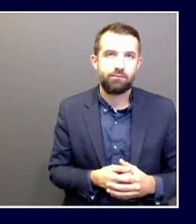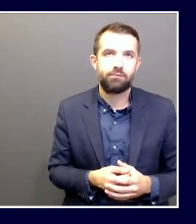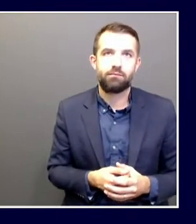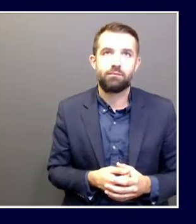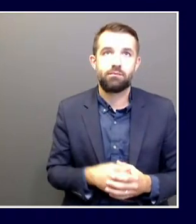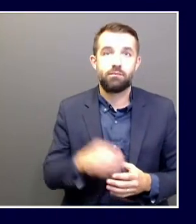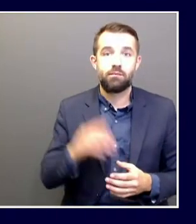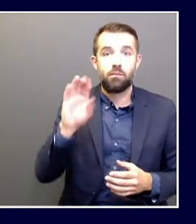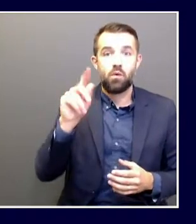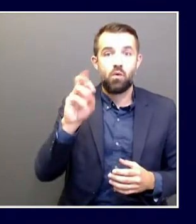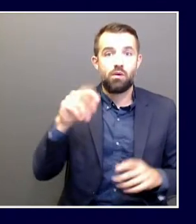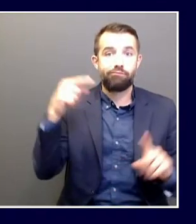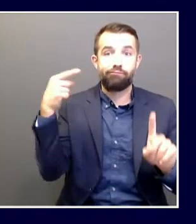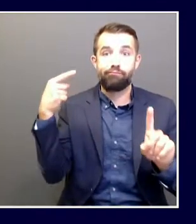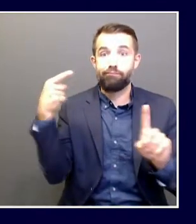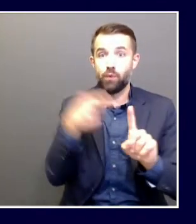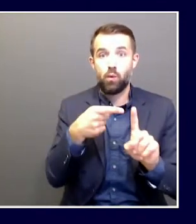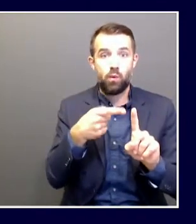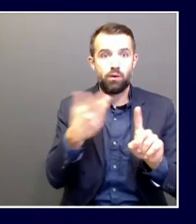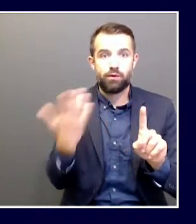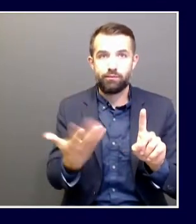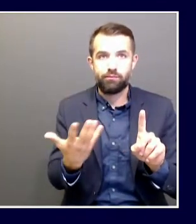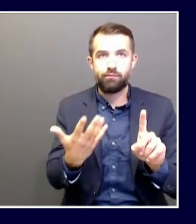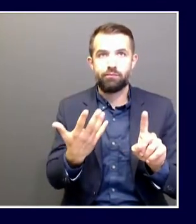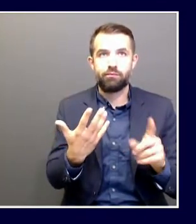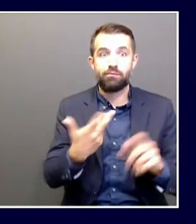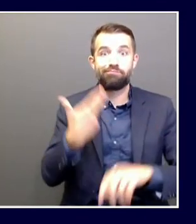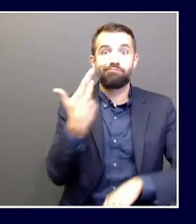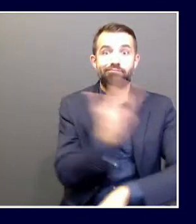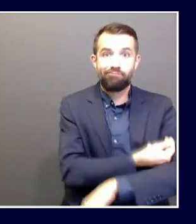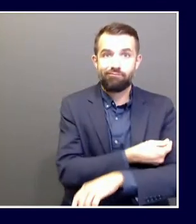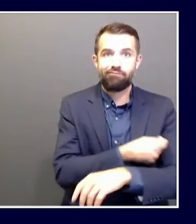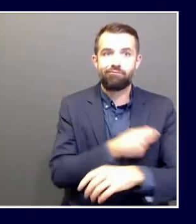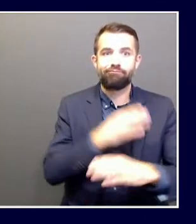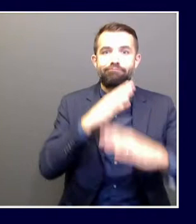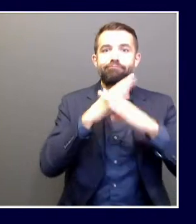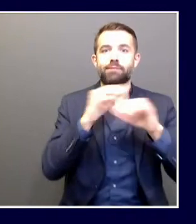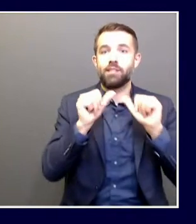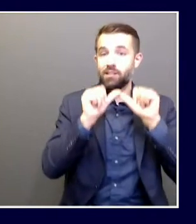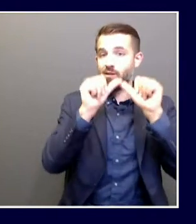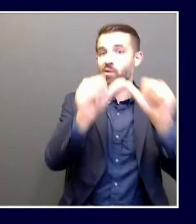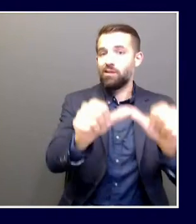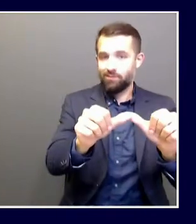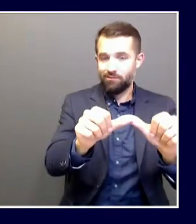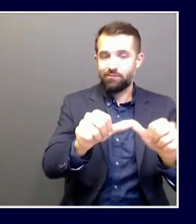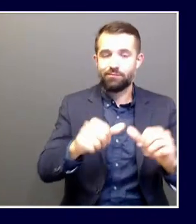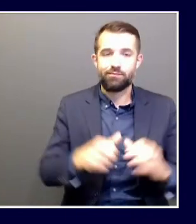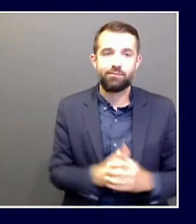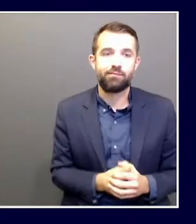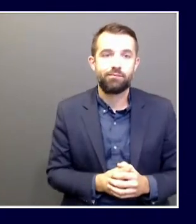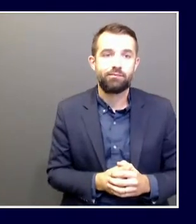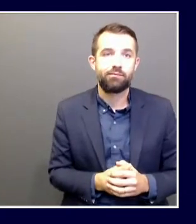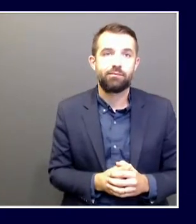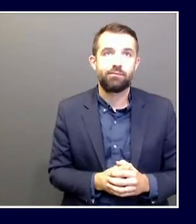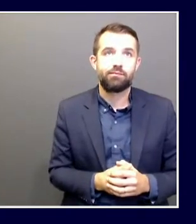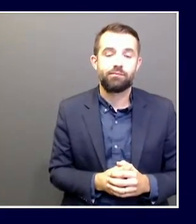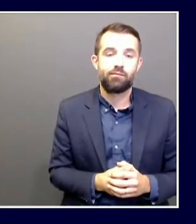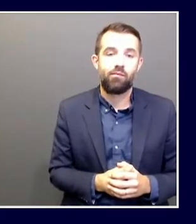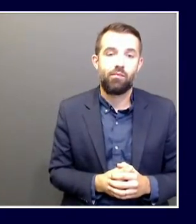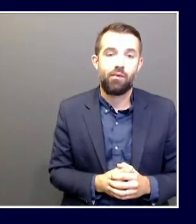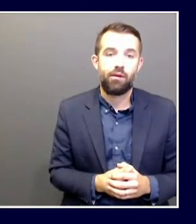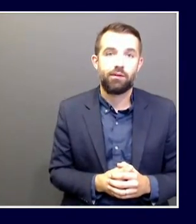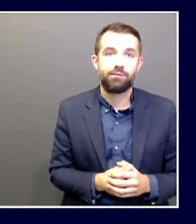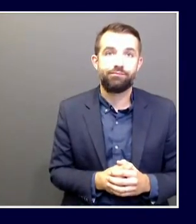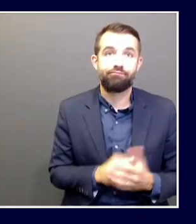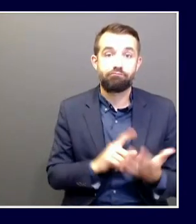the vaccine from losing that effectiveness. We've seen a little bit of drop off in preventing cases, infections.